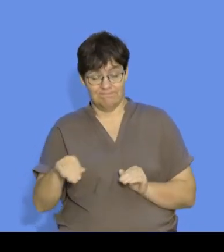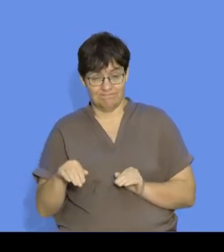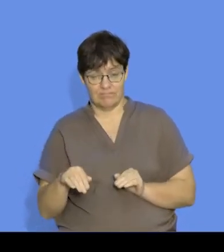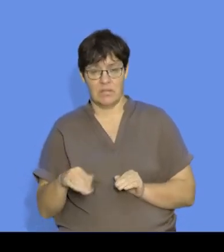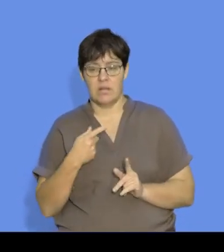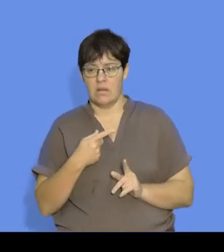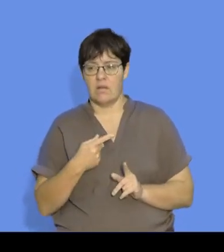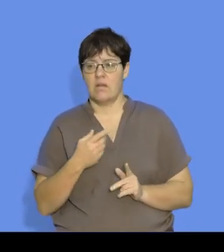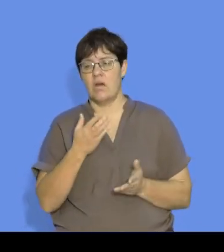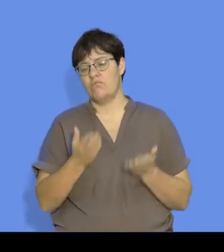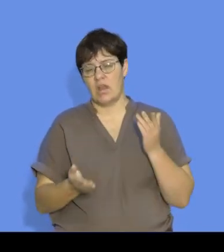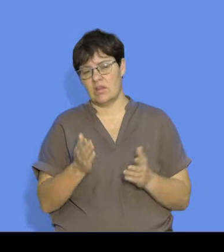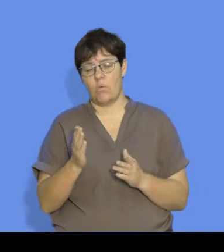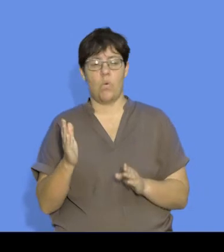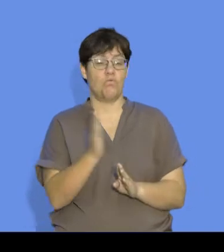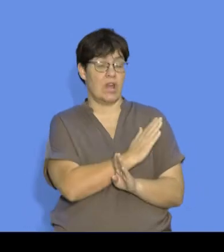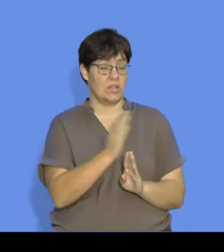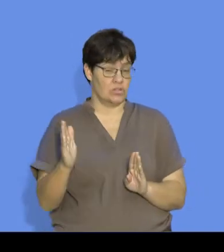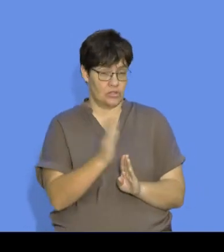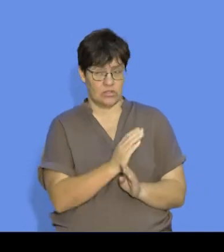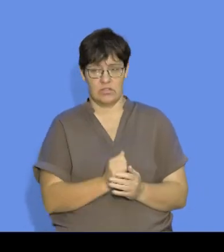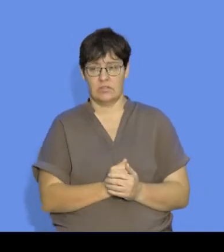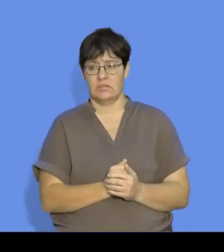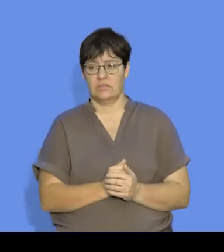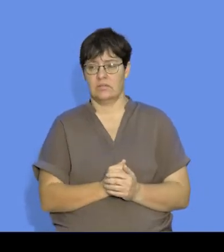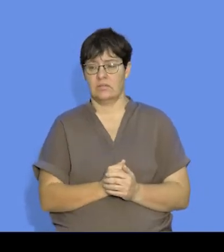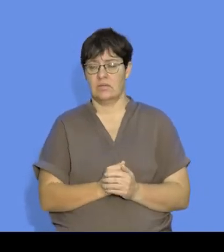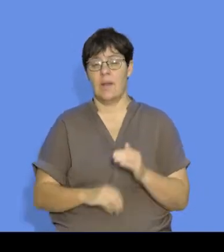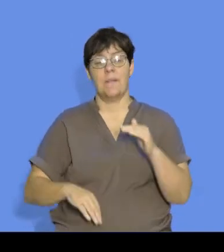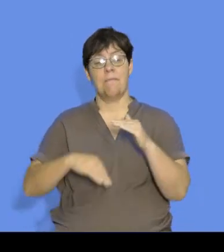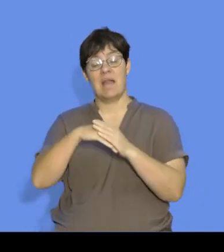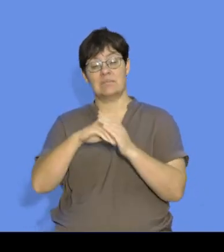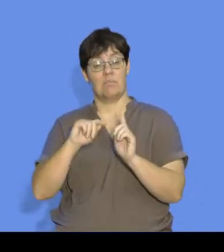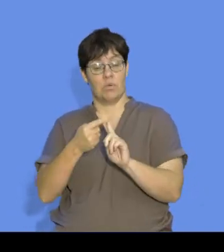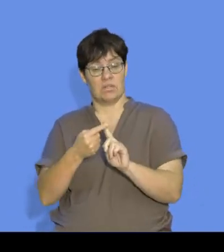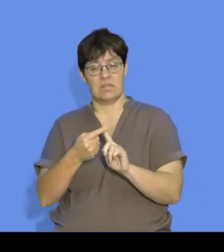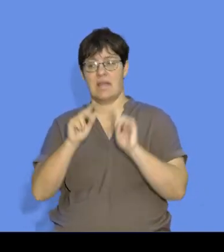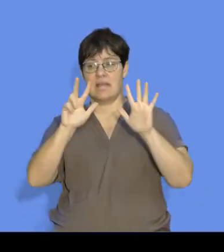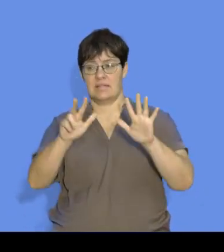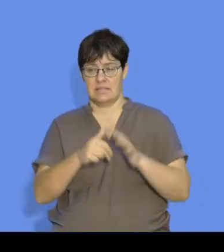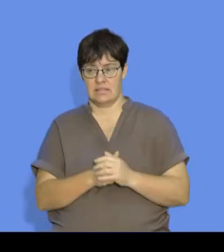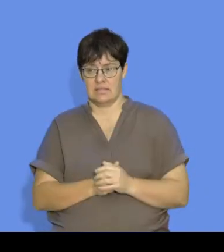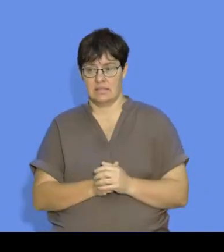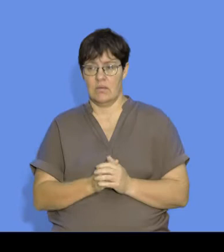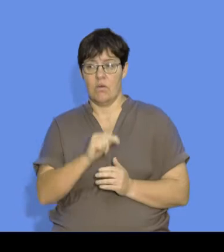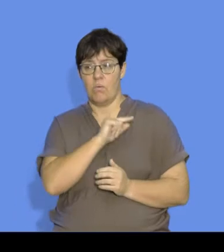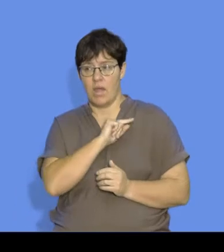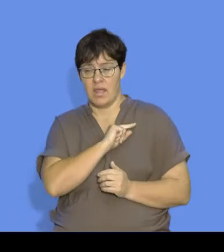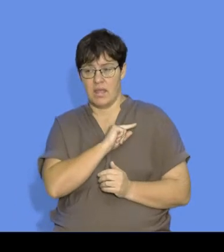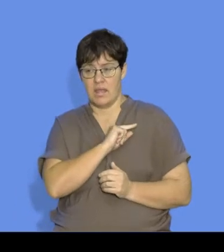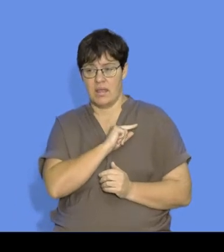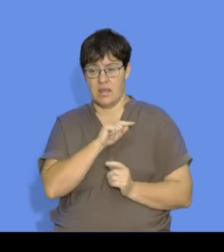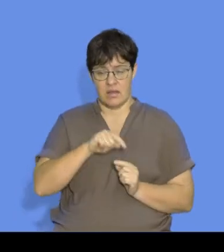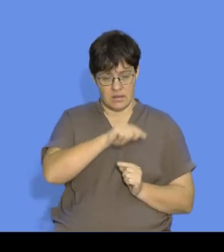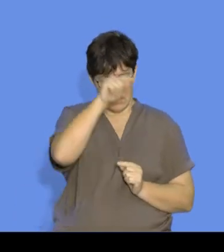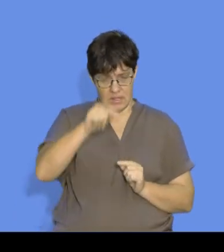of this will then, the range of this, will be, the maximum point is at 8, right? Because